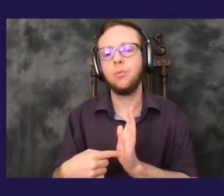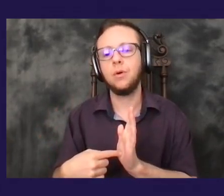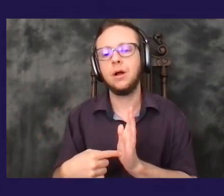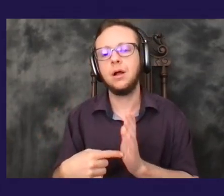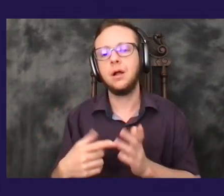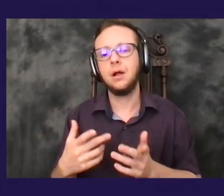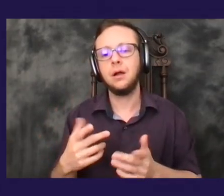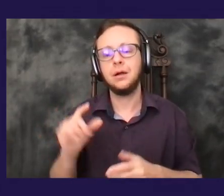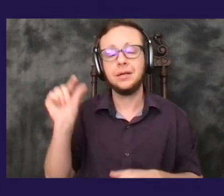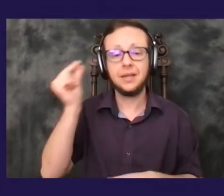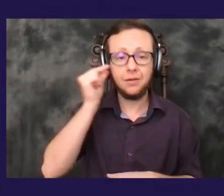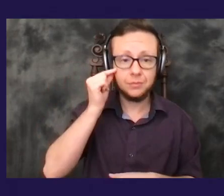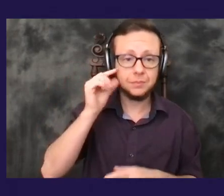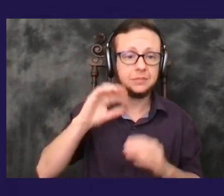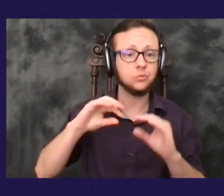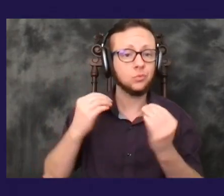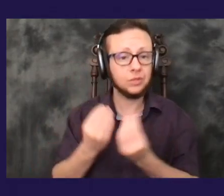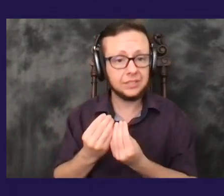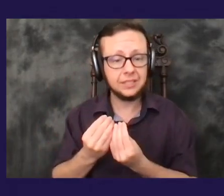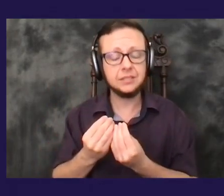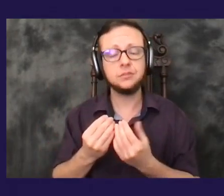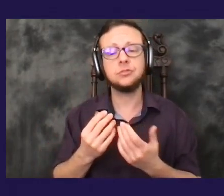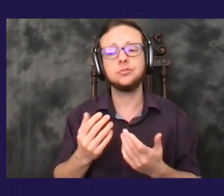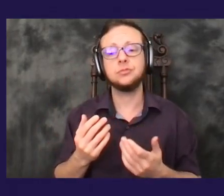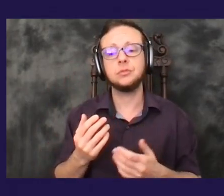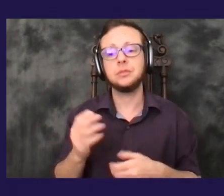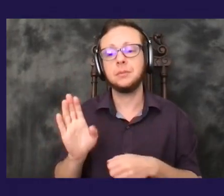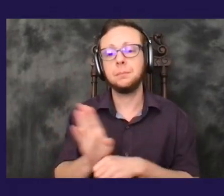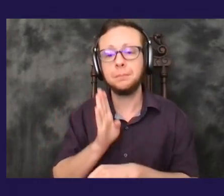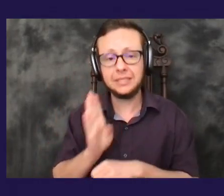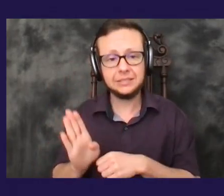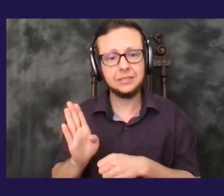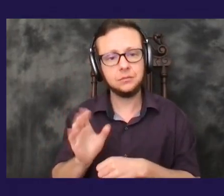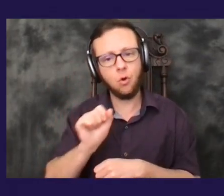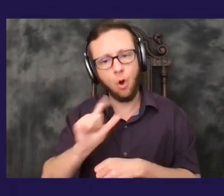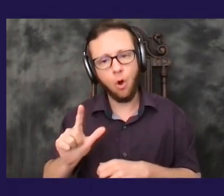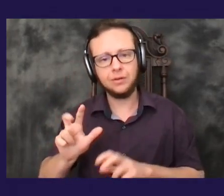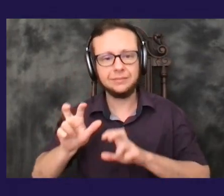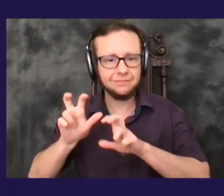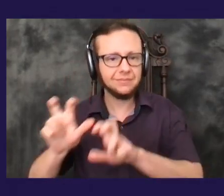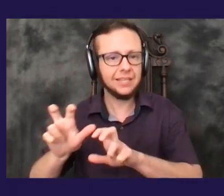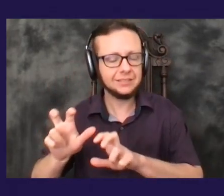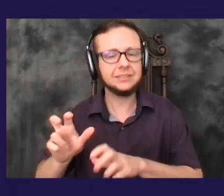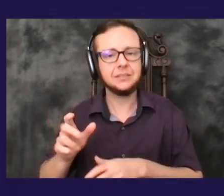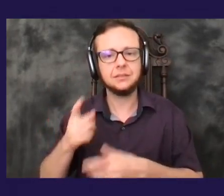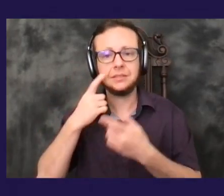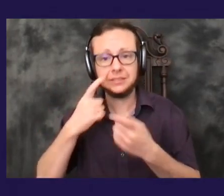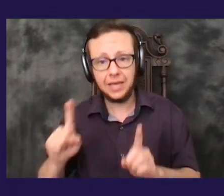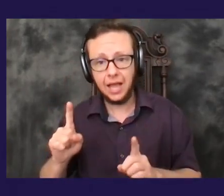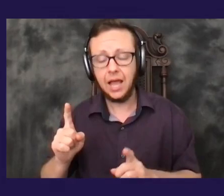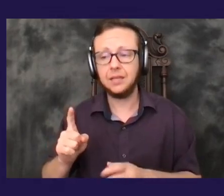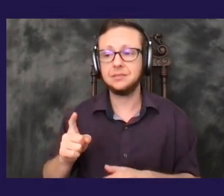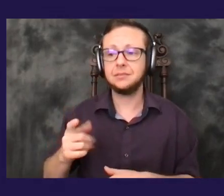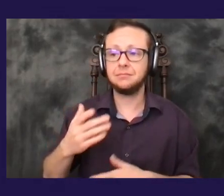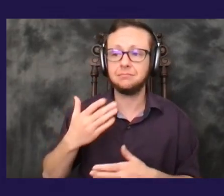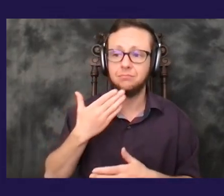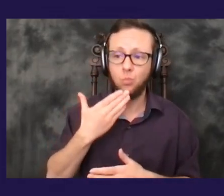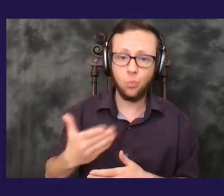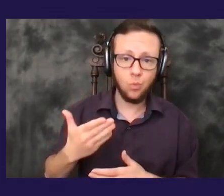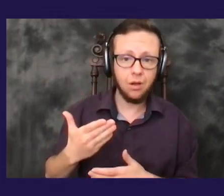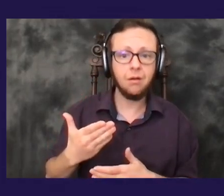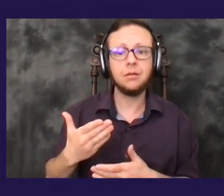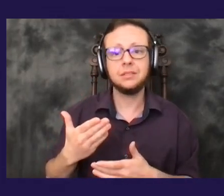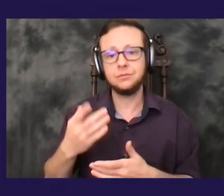government and organizations and business are all invested in the success and well-being of the community beyond the specific